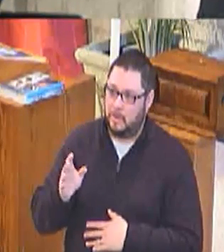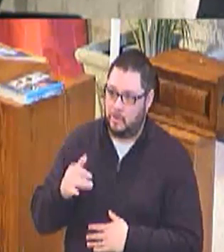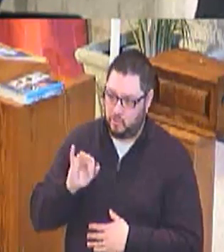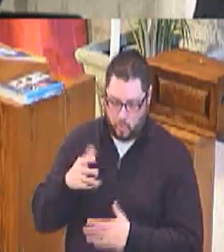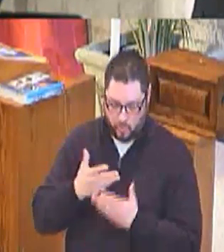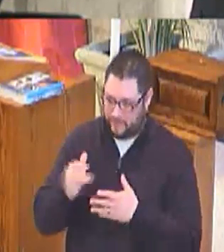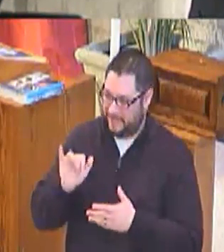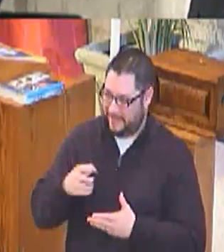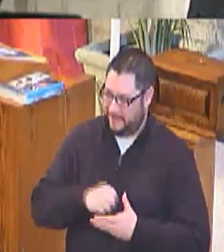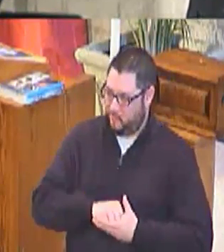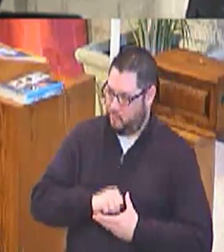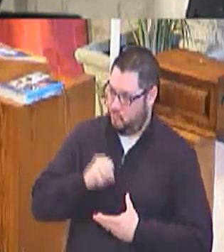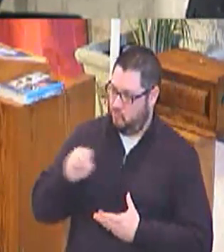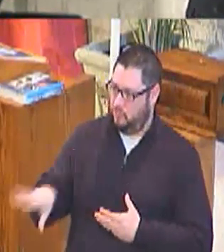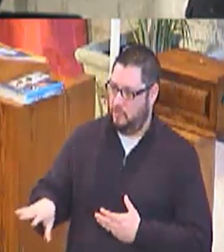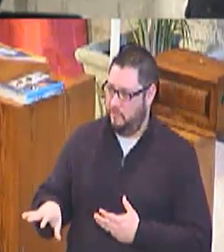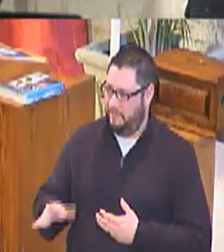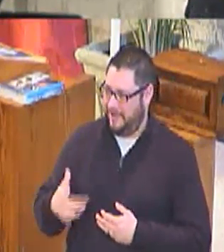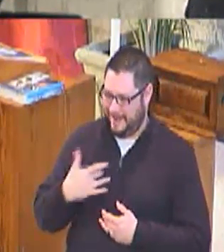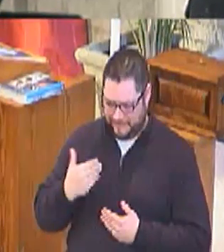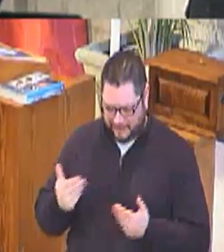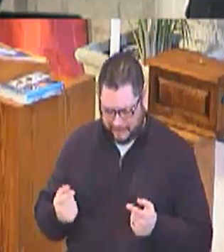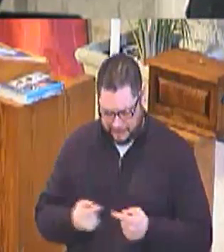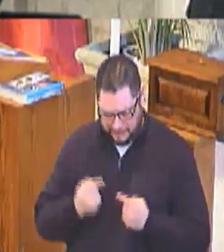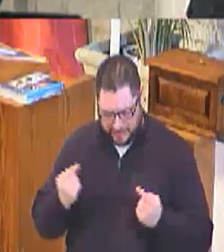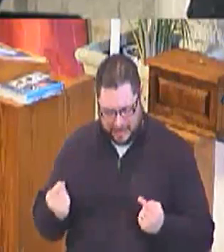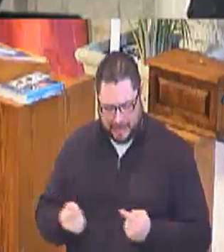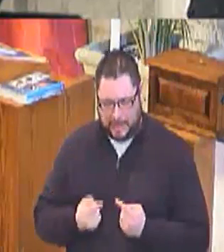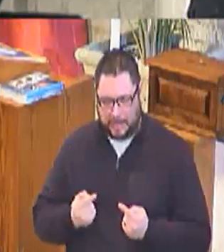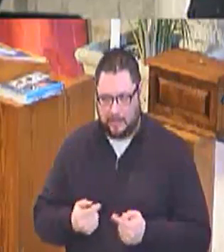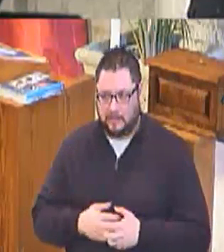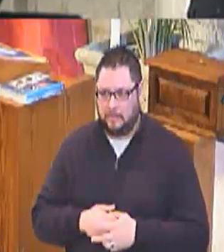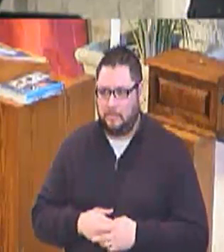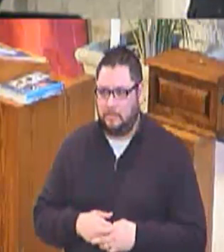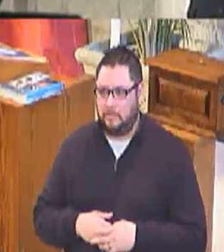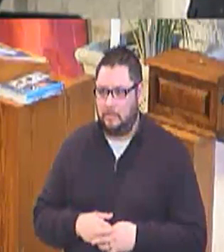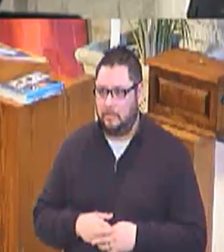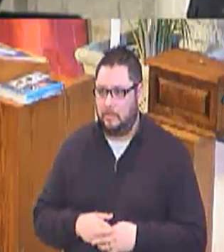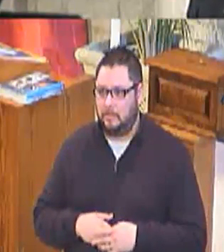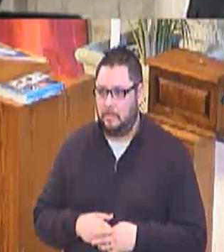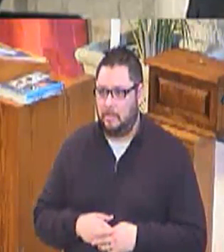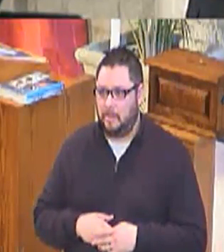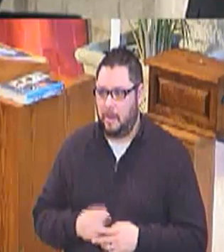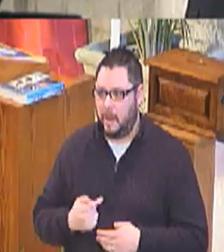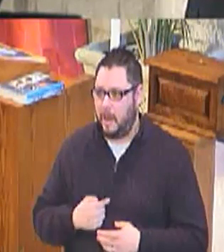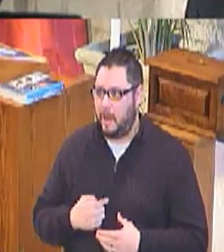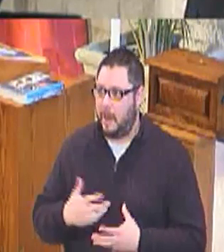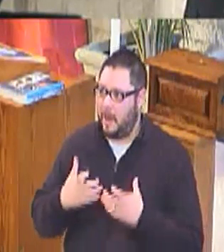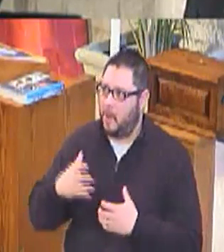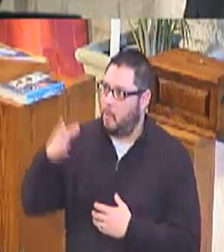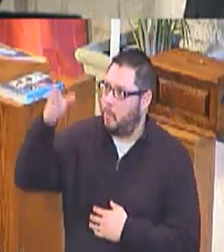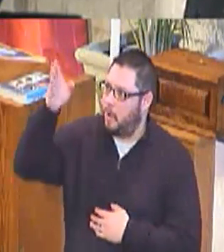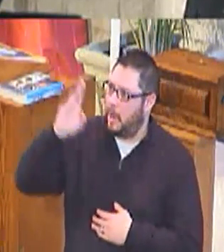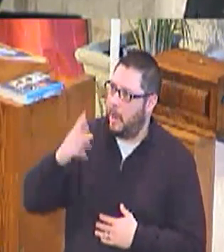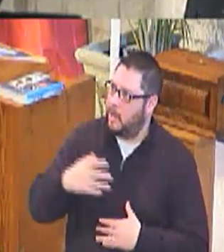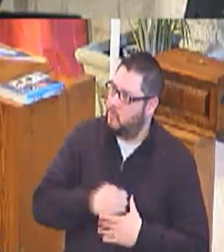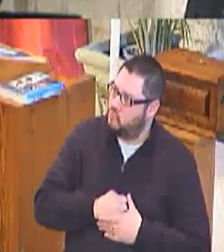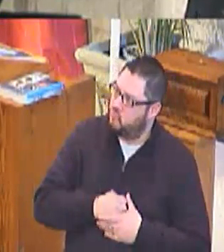it. It was painful. It hurt. I wanted God to remove